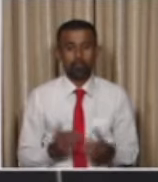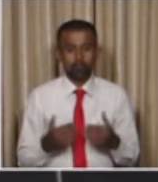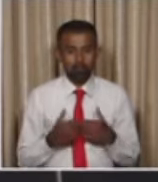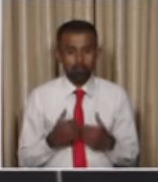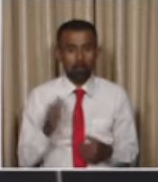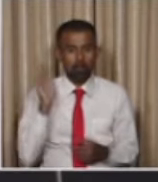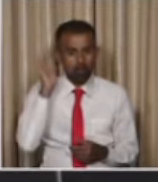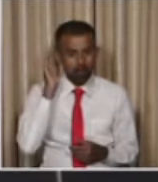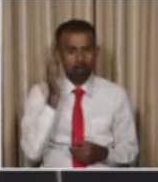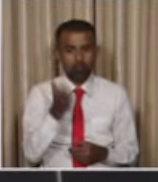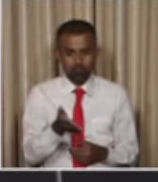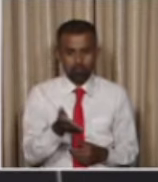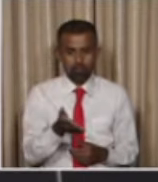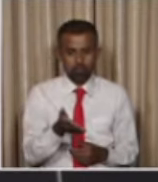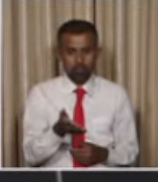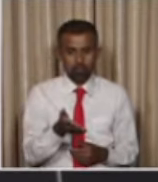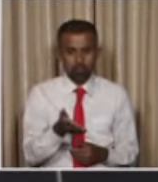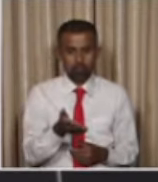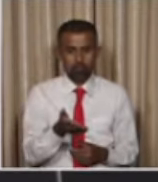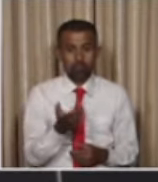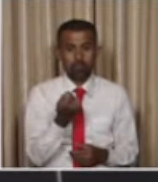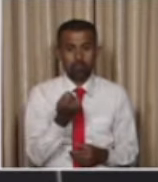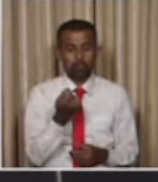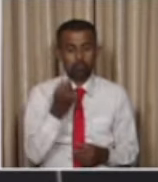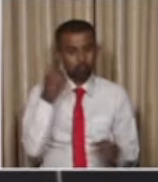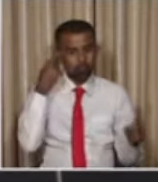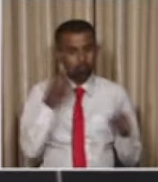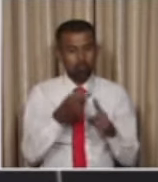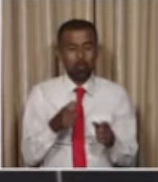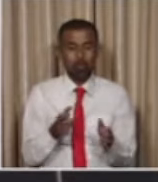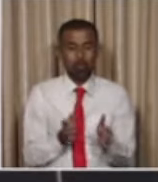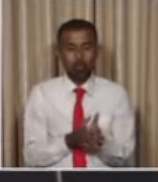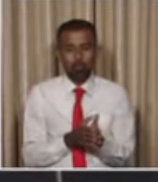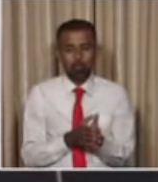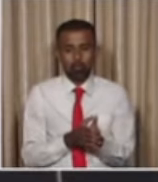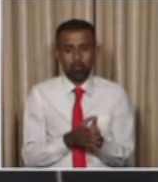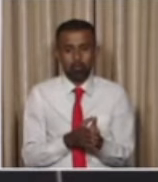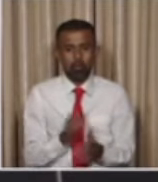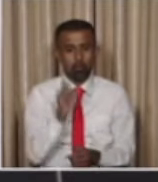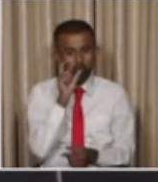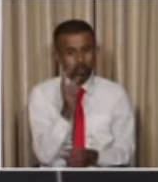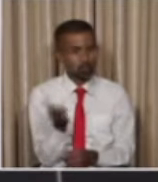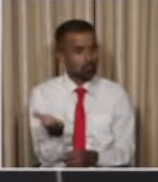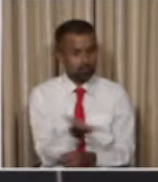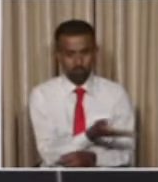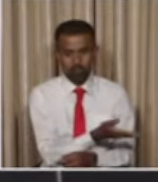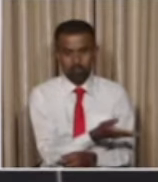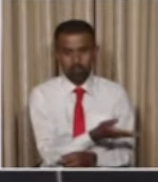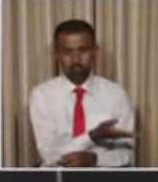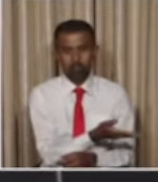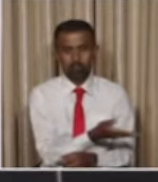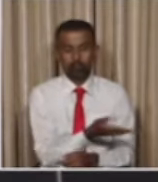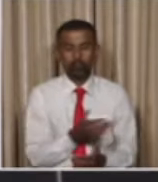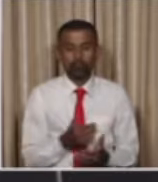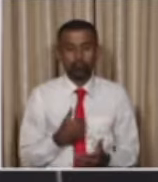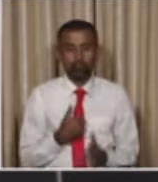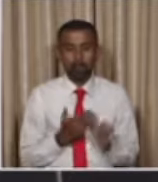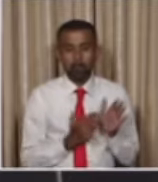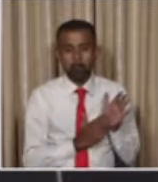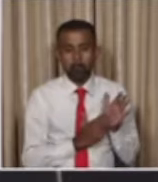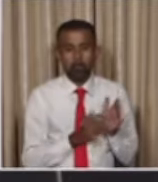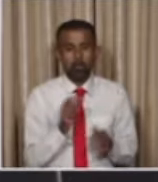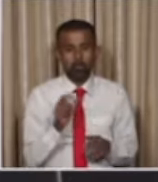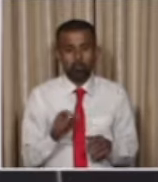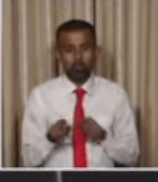finance to look into this. Since I am a member, I'll ask the chairman of the committee on public finance to look into this matter